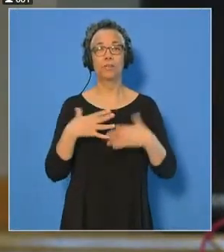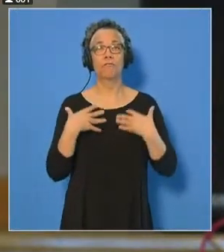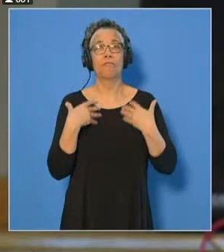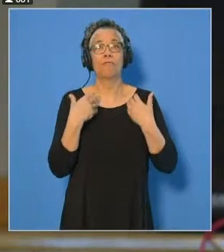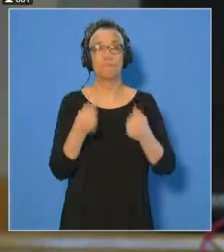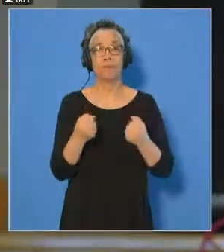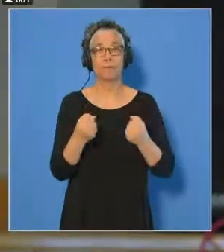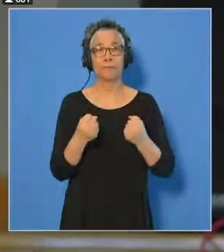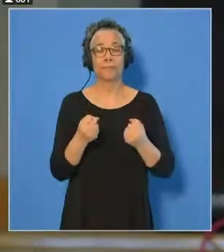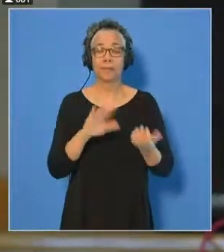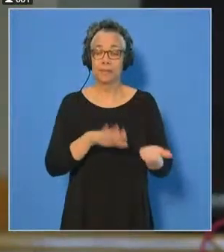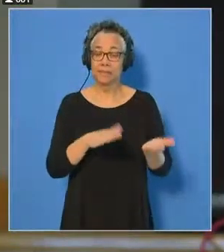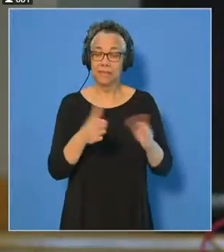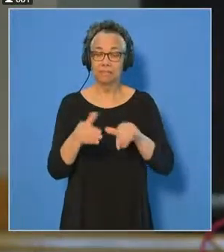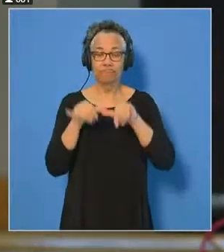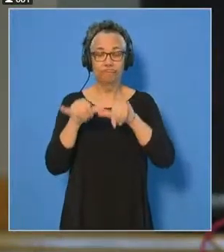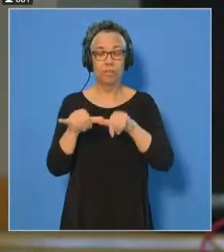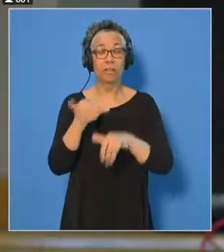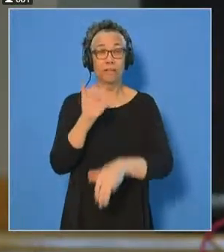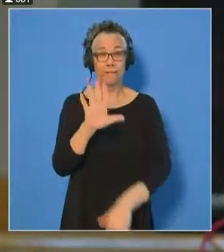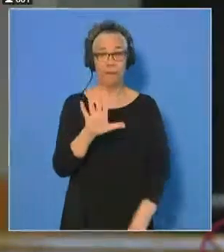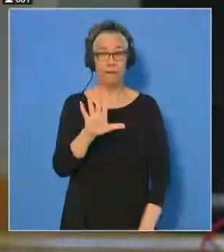the total deceased remains at 5.